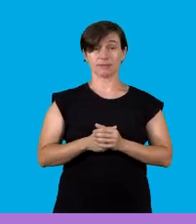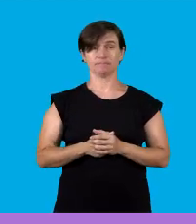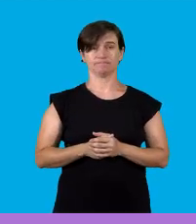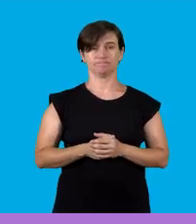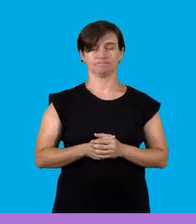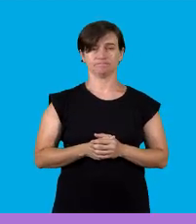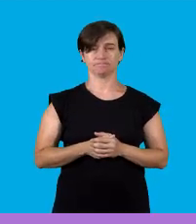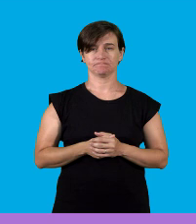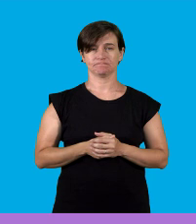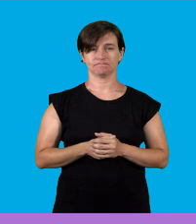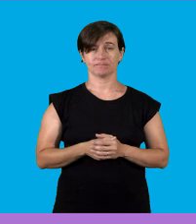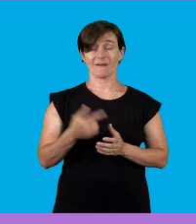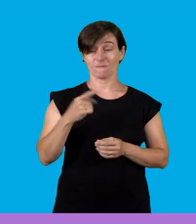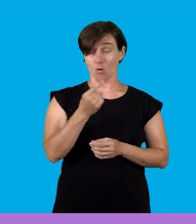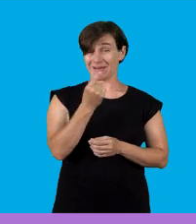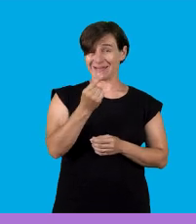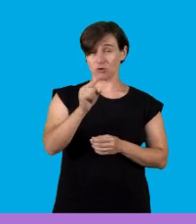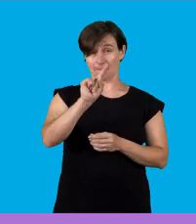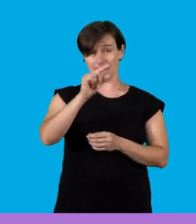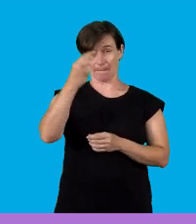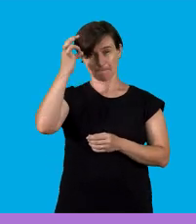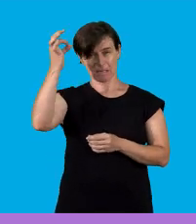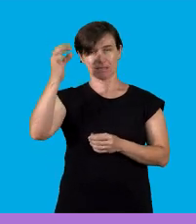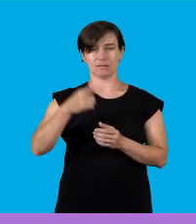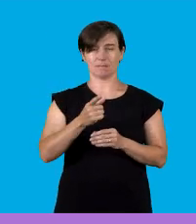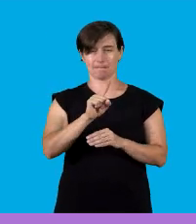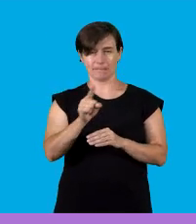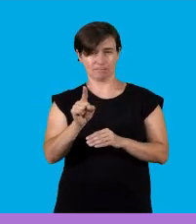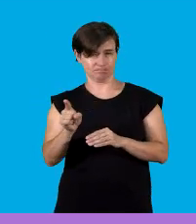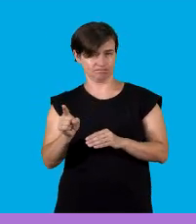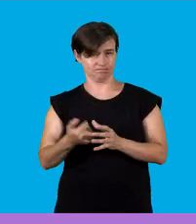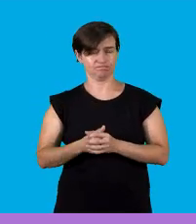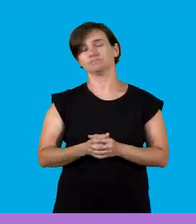milliliters, right, per minute.